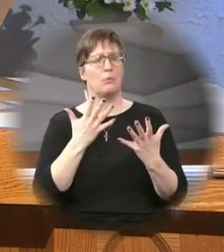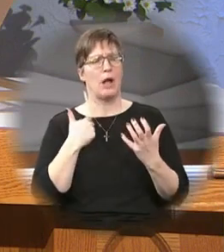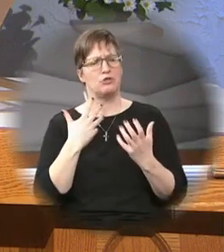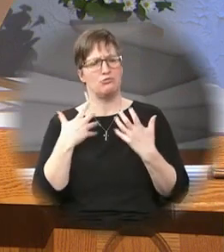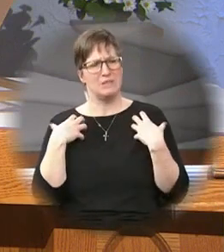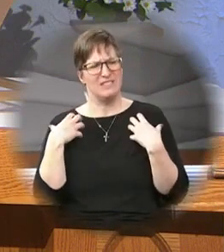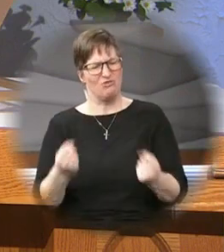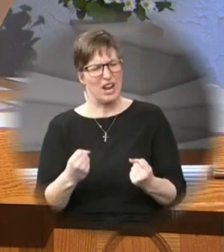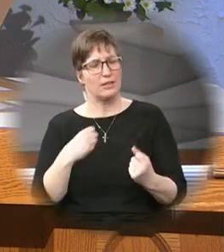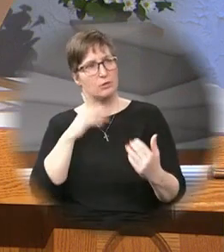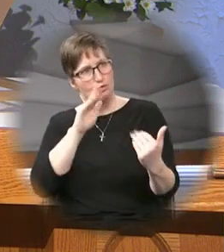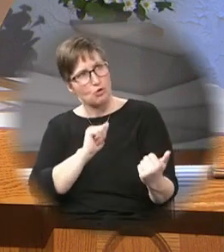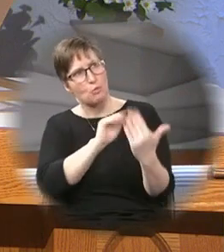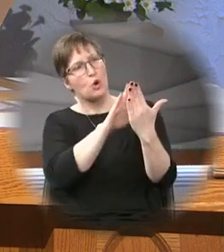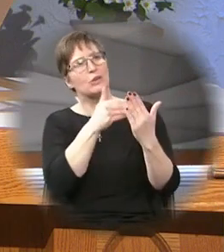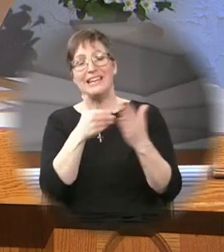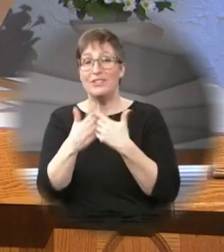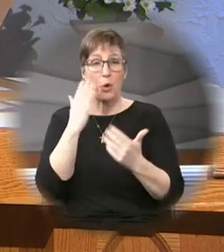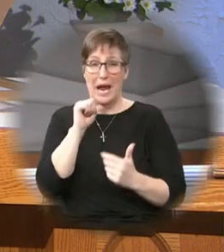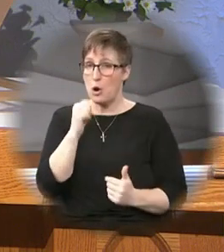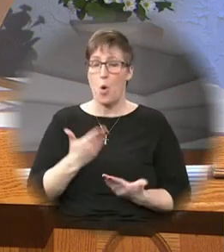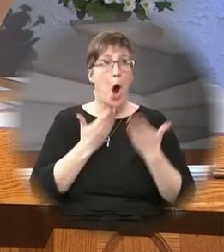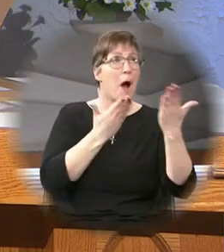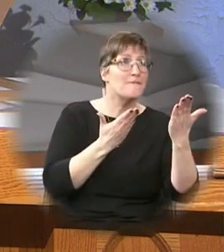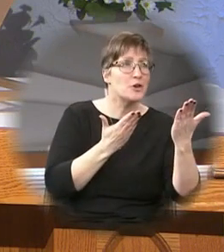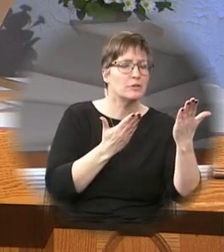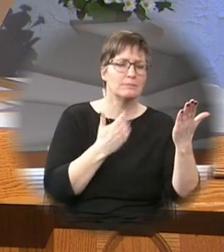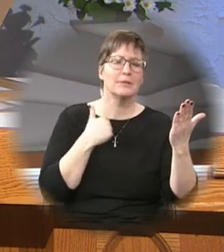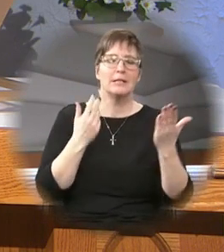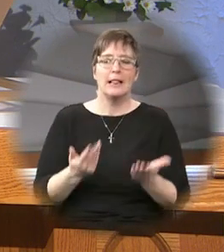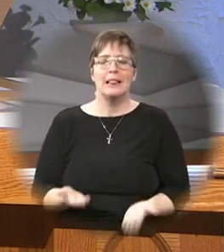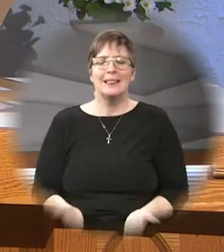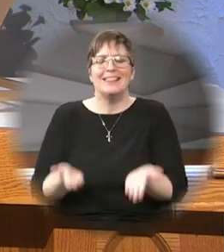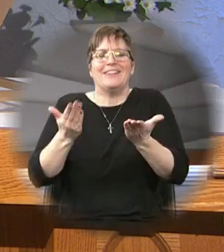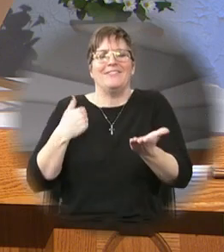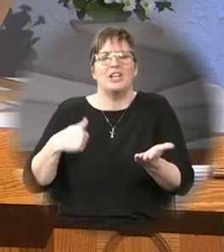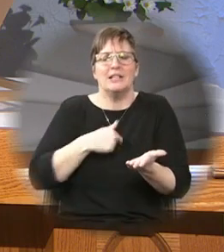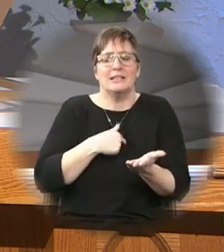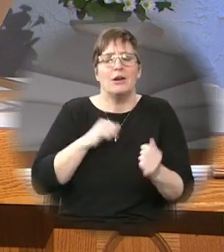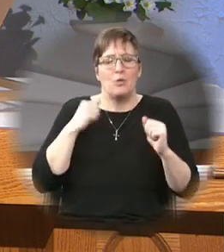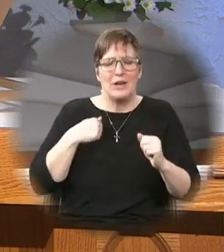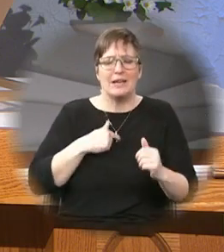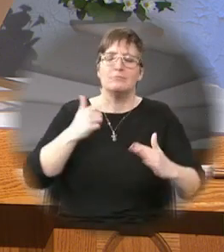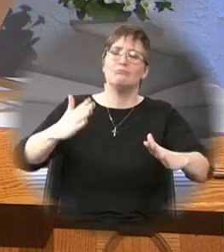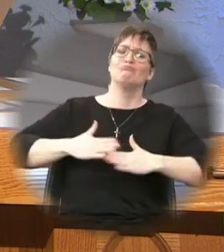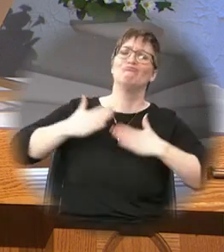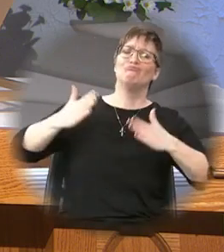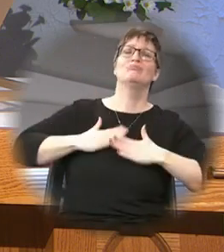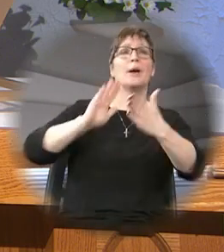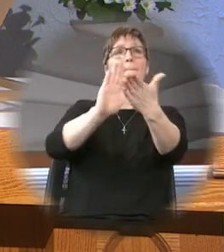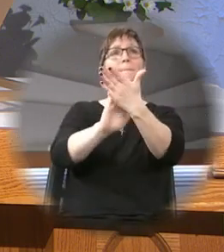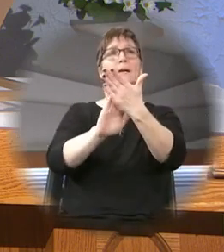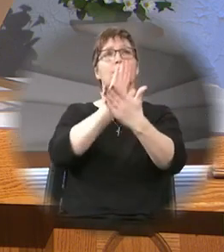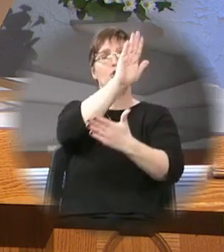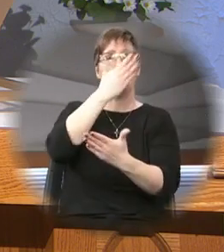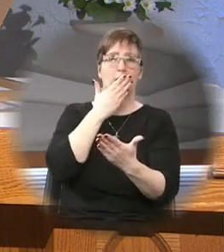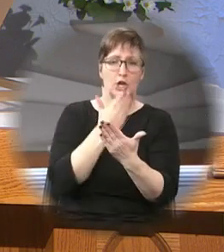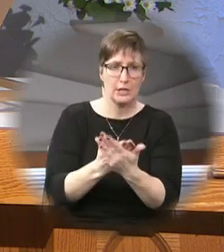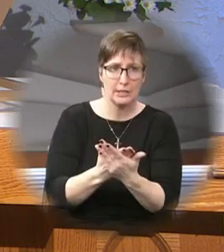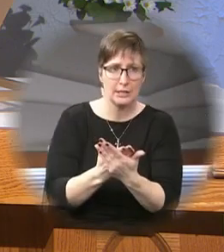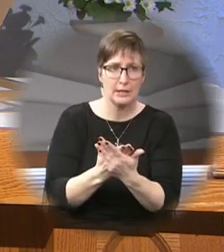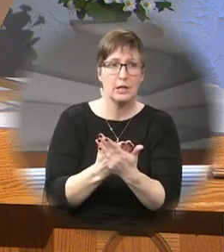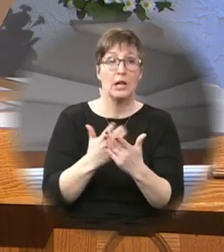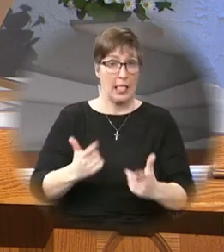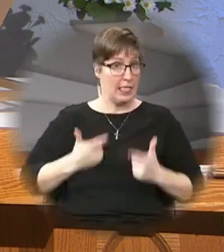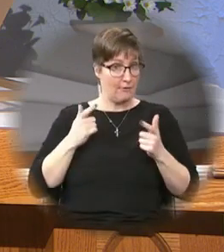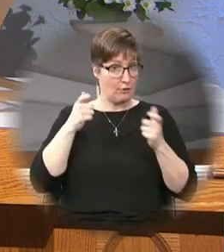when we feel we have nothing to offer you. Lift us up so that we may again rejoice and praise your goodness,